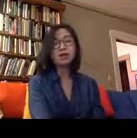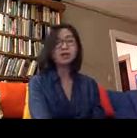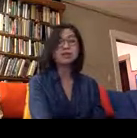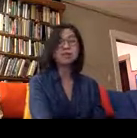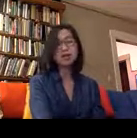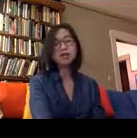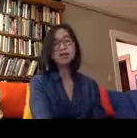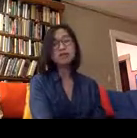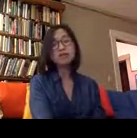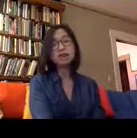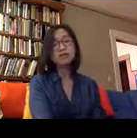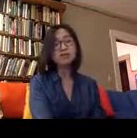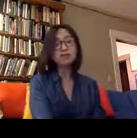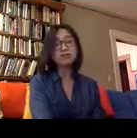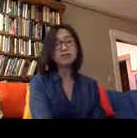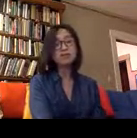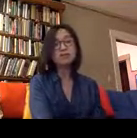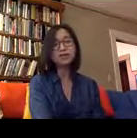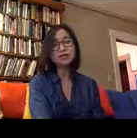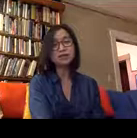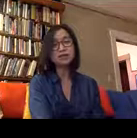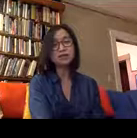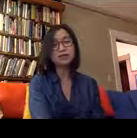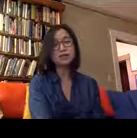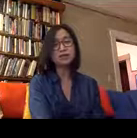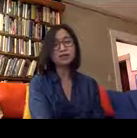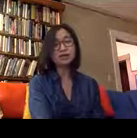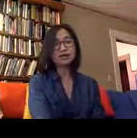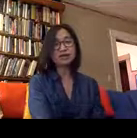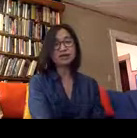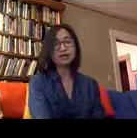I work in many different jobs and many different